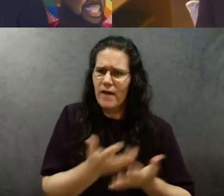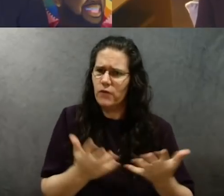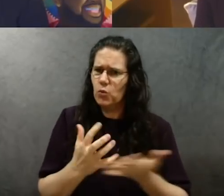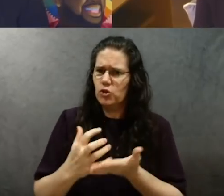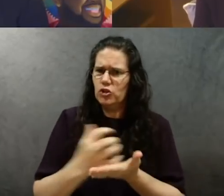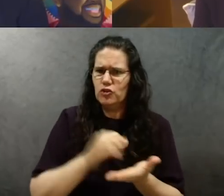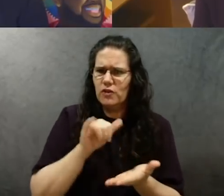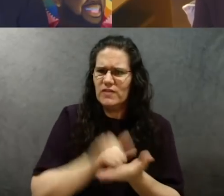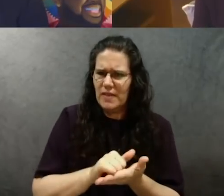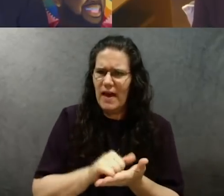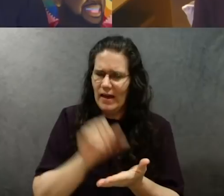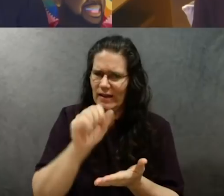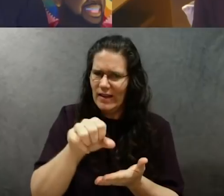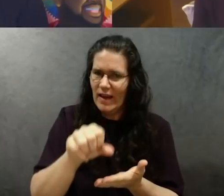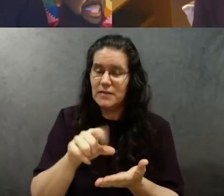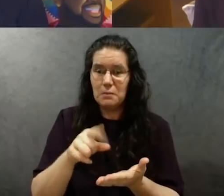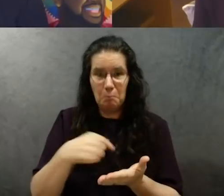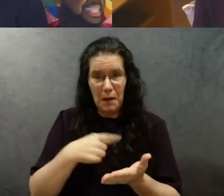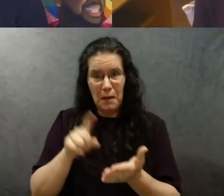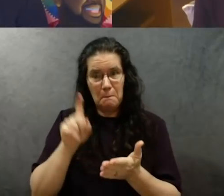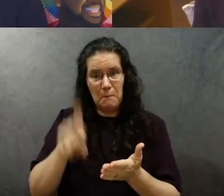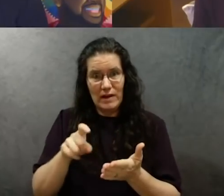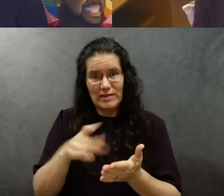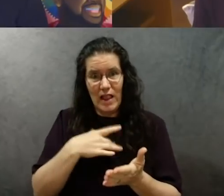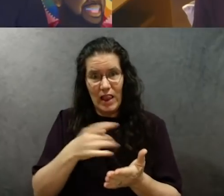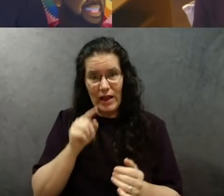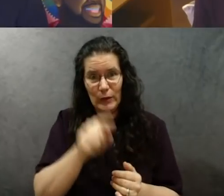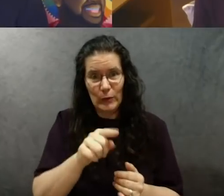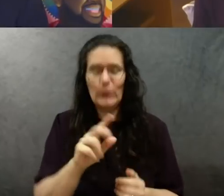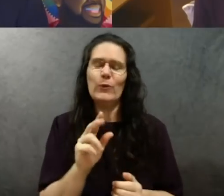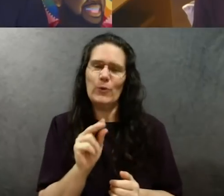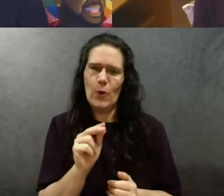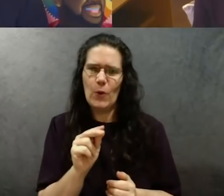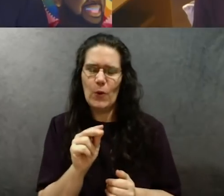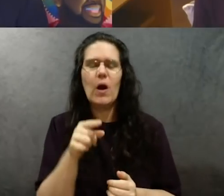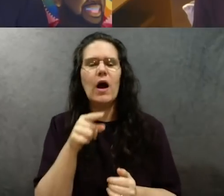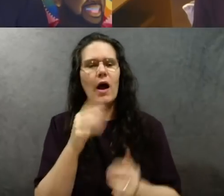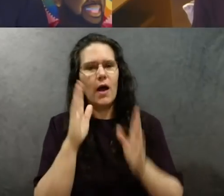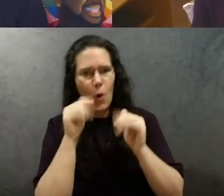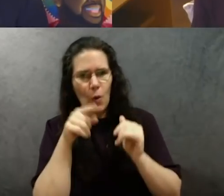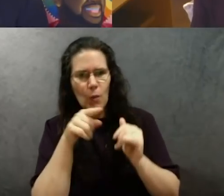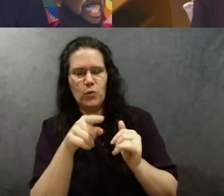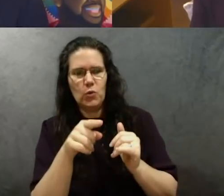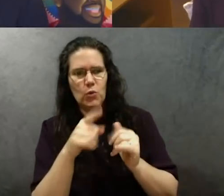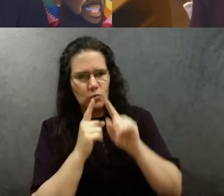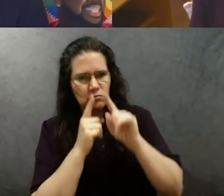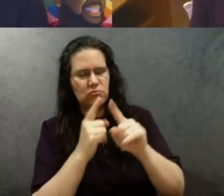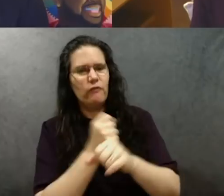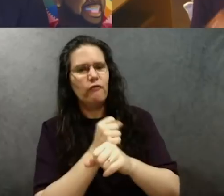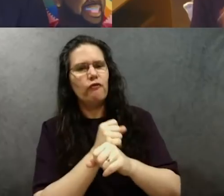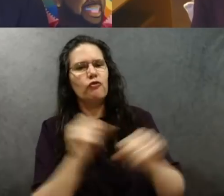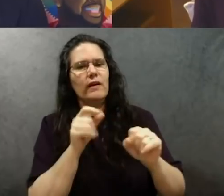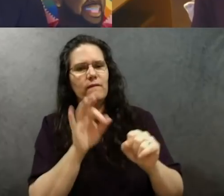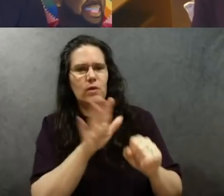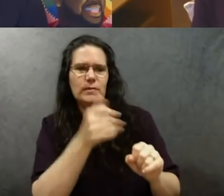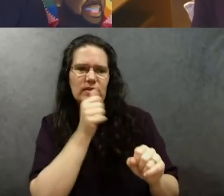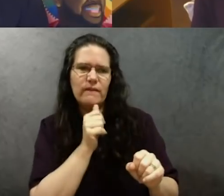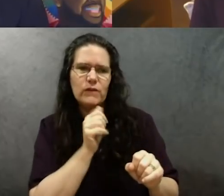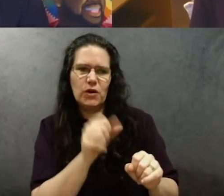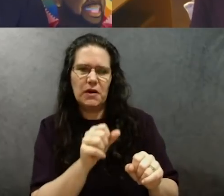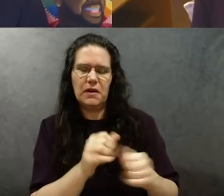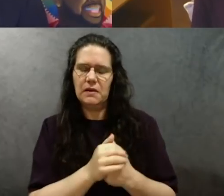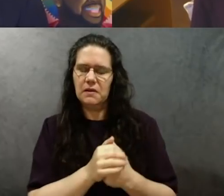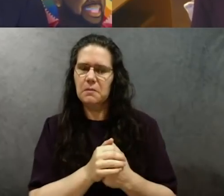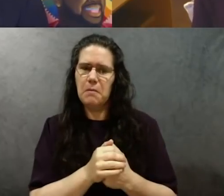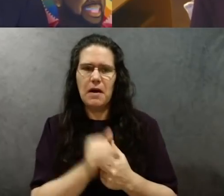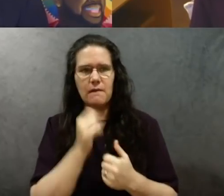to like you. I just want you to be free from suffering, you know? So